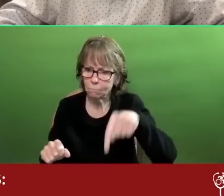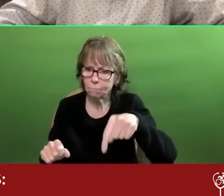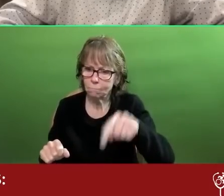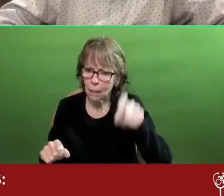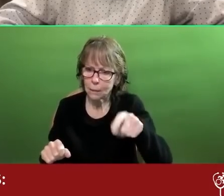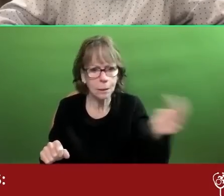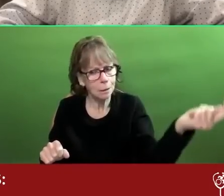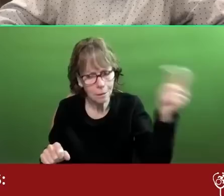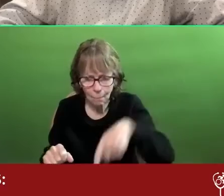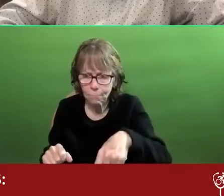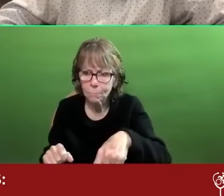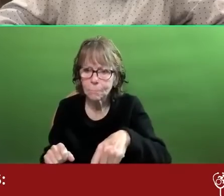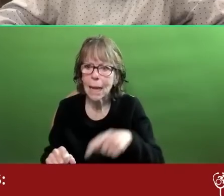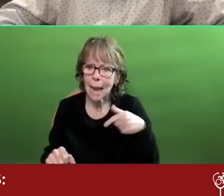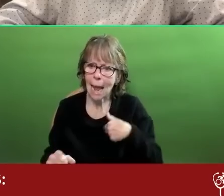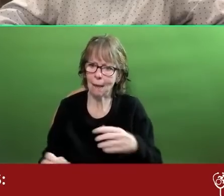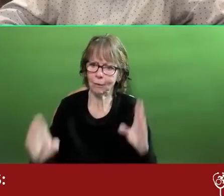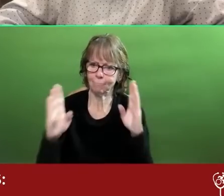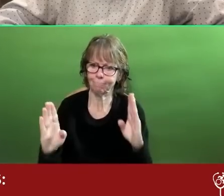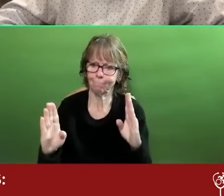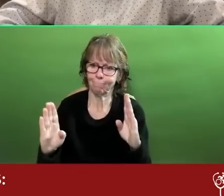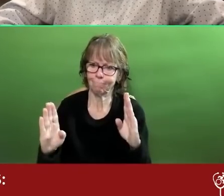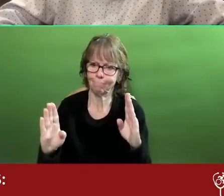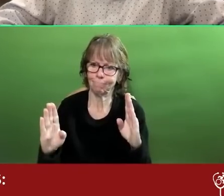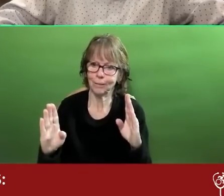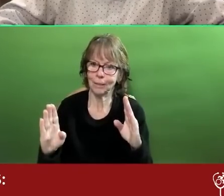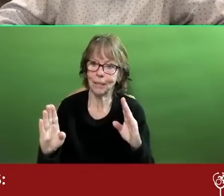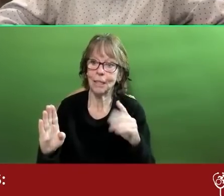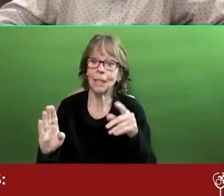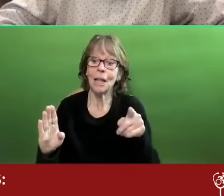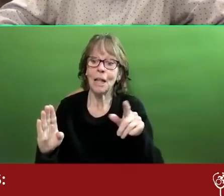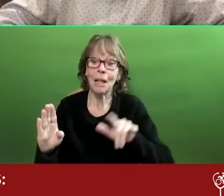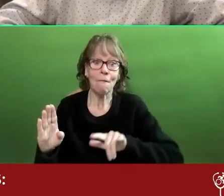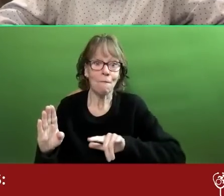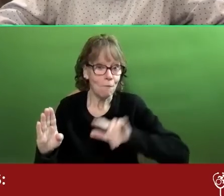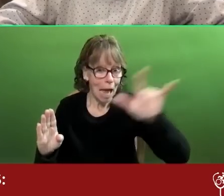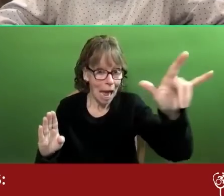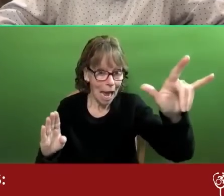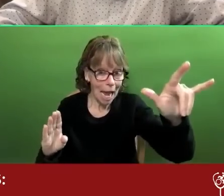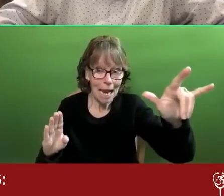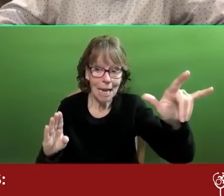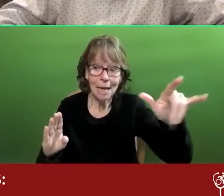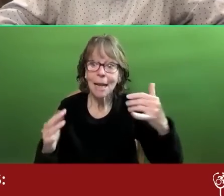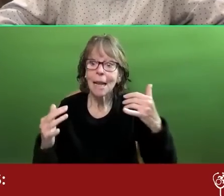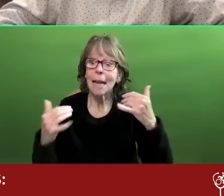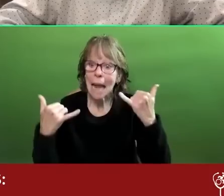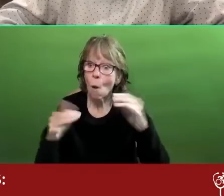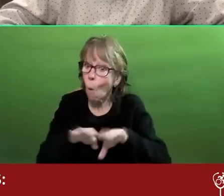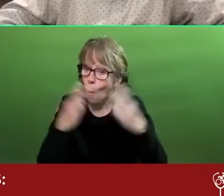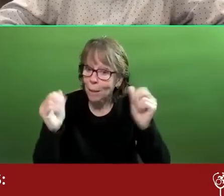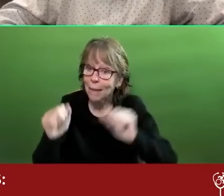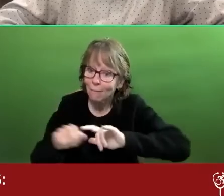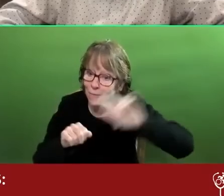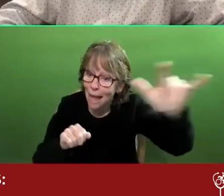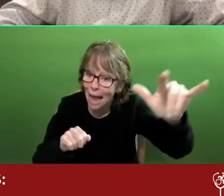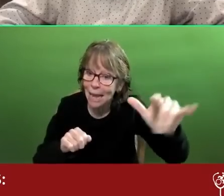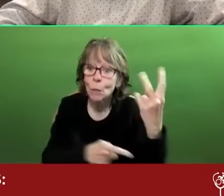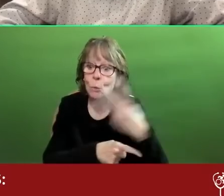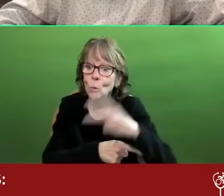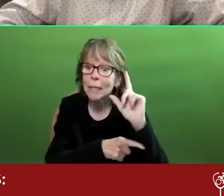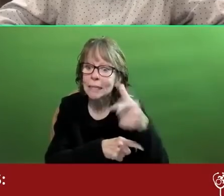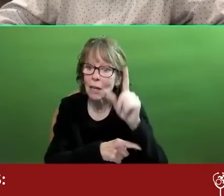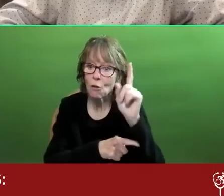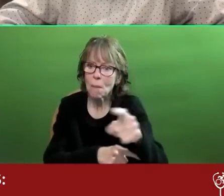so within 2 days after my flight restriction was lifted, or I would be removed from the program.